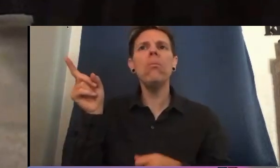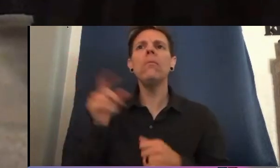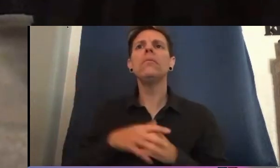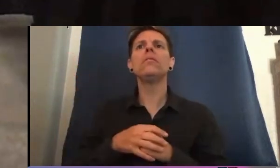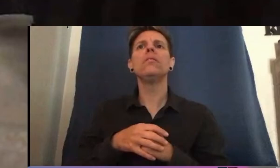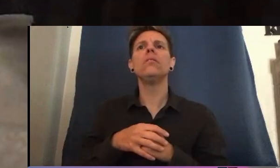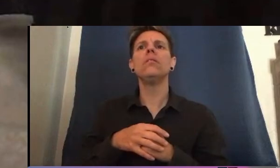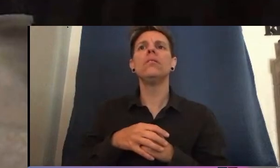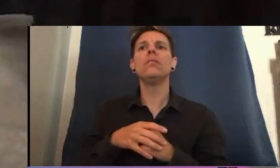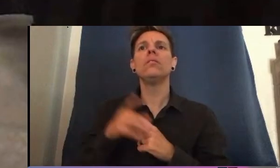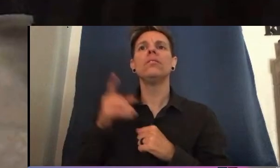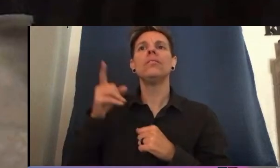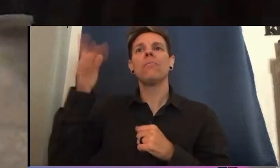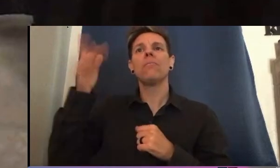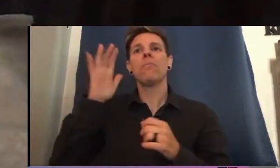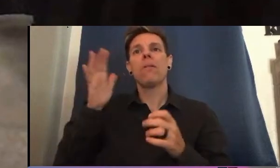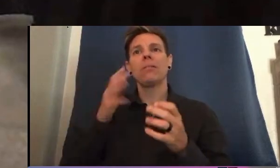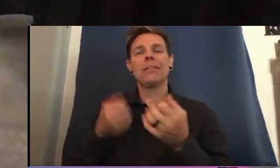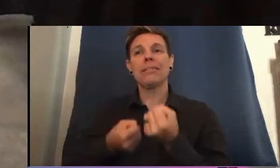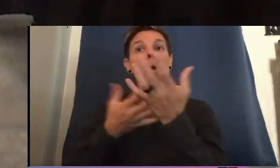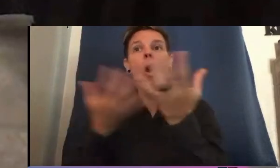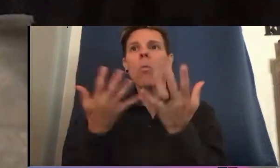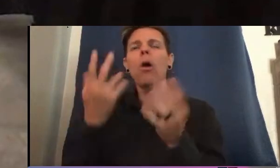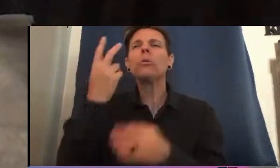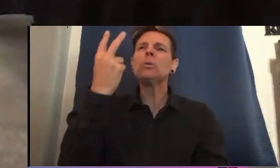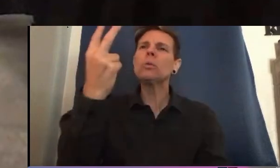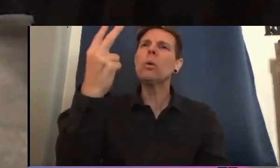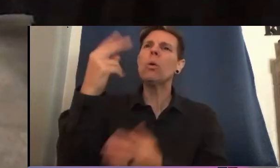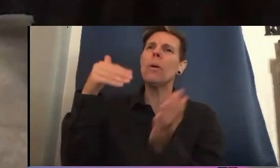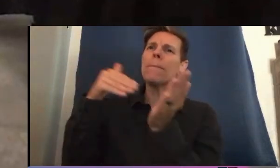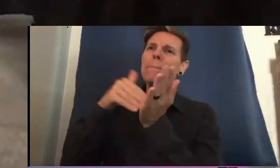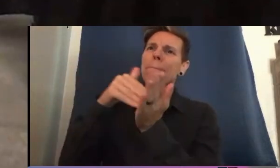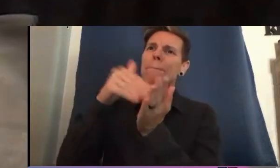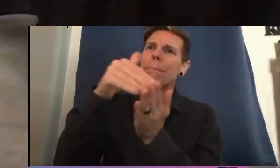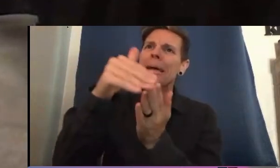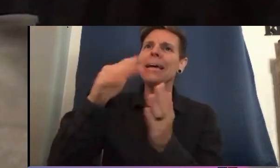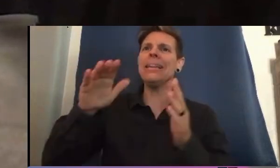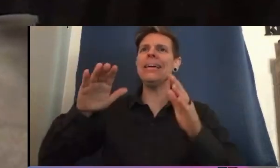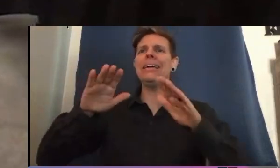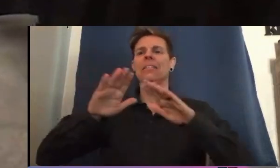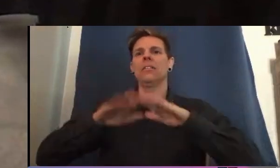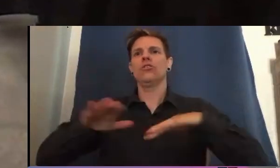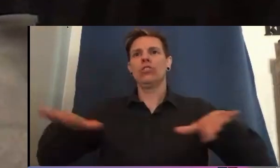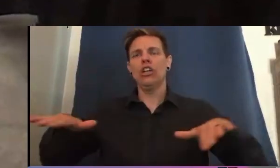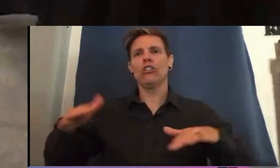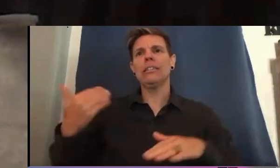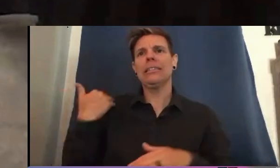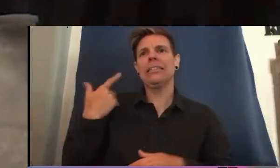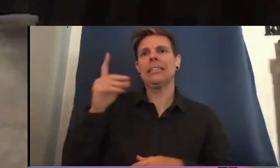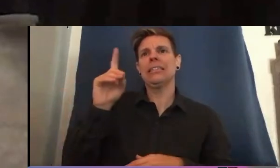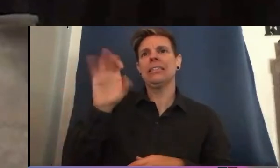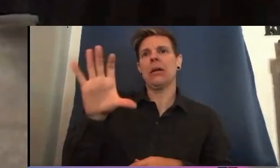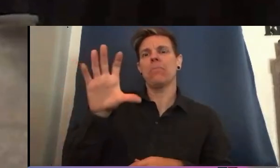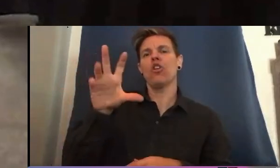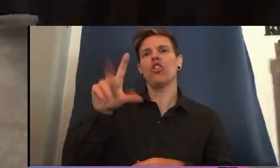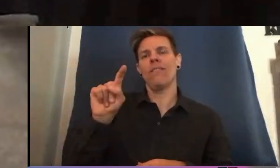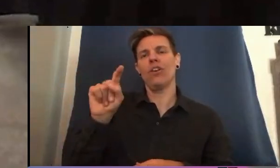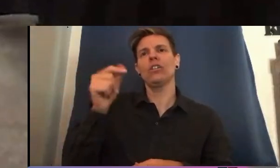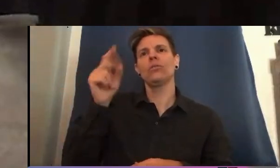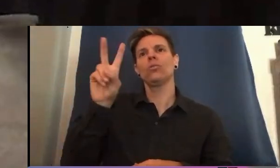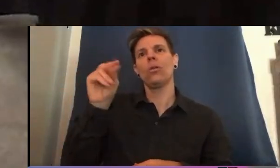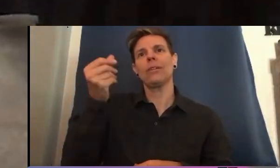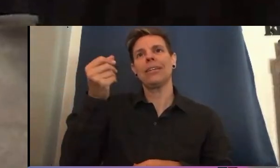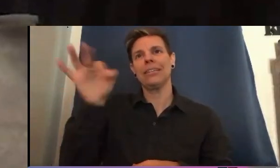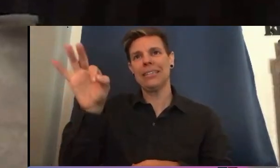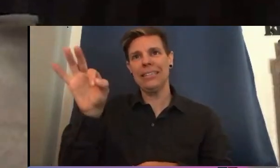2 million children in Sweden as of December 31st, 2019, was 65